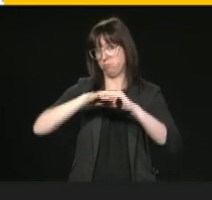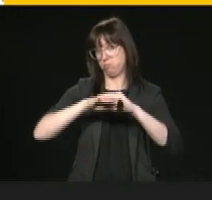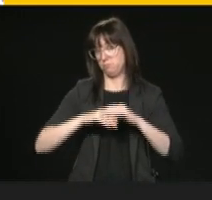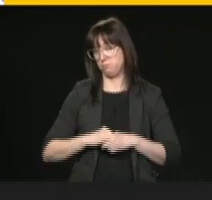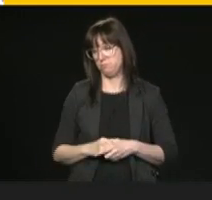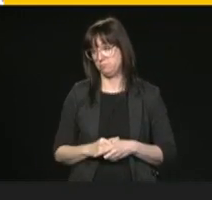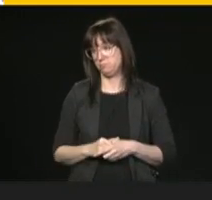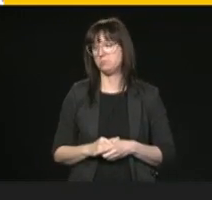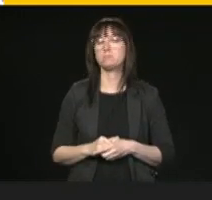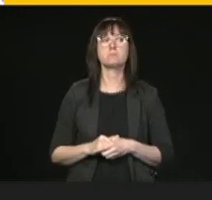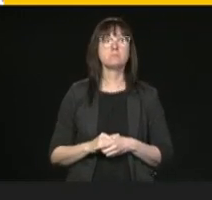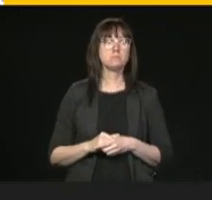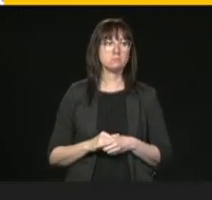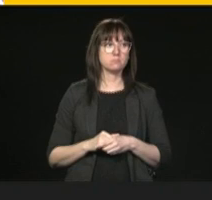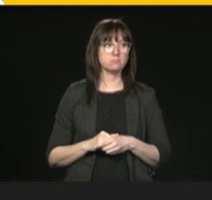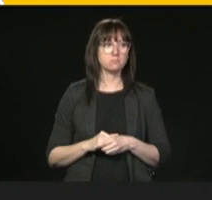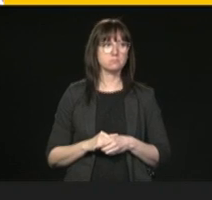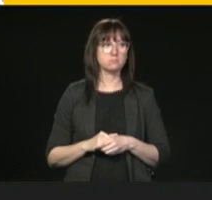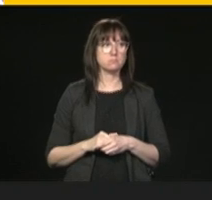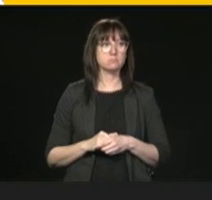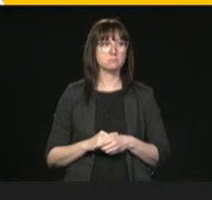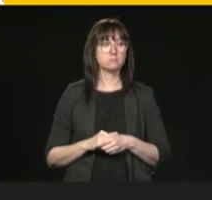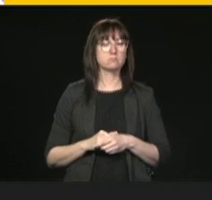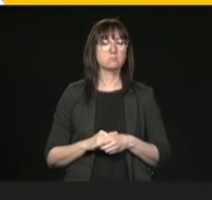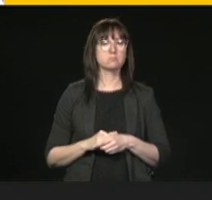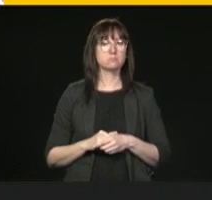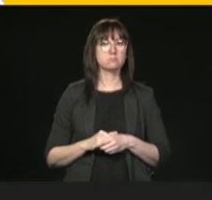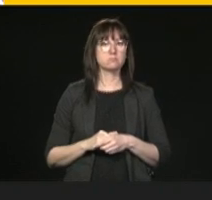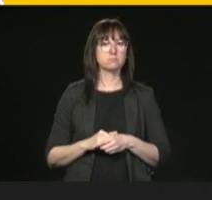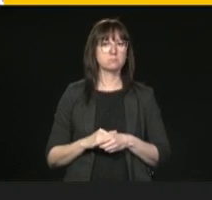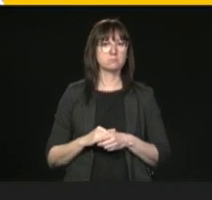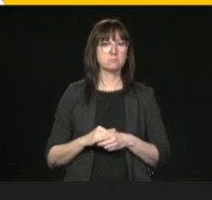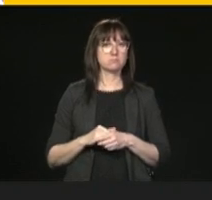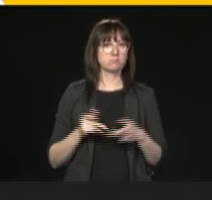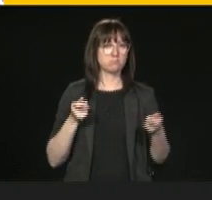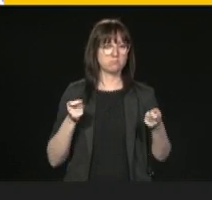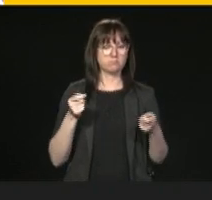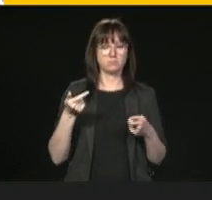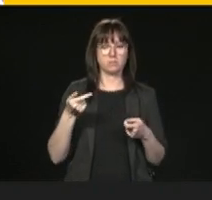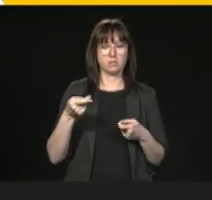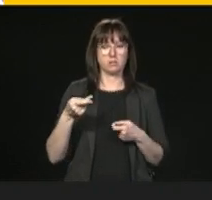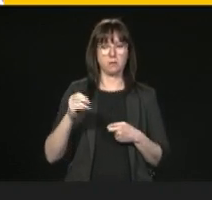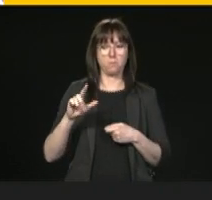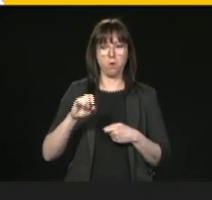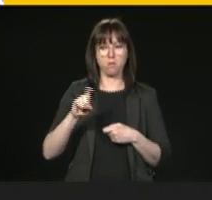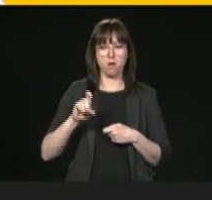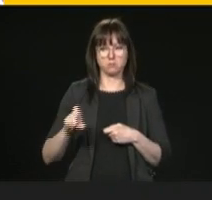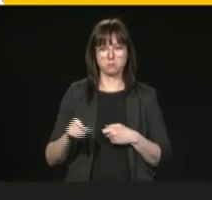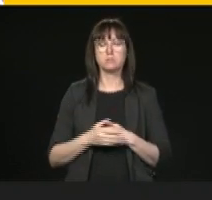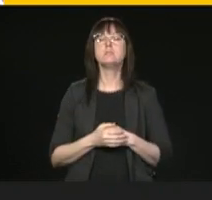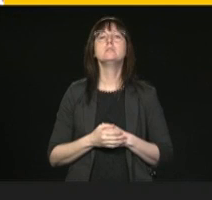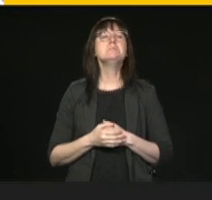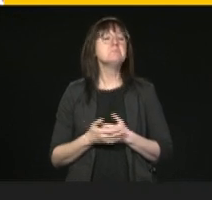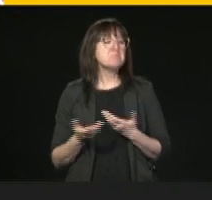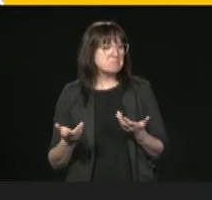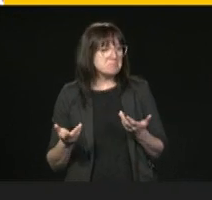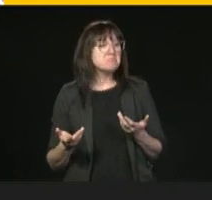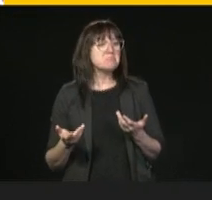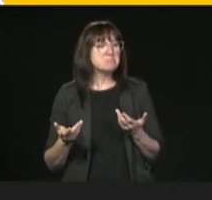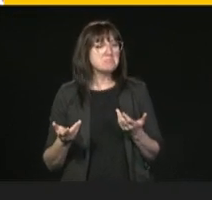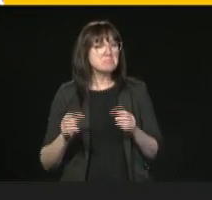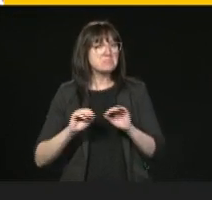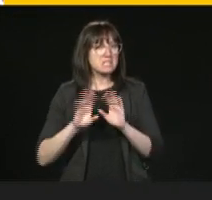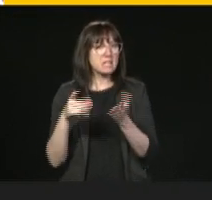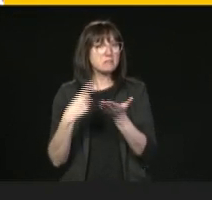I'm just going to break into our coverage here on CBC News Network and CBC.ca with a special message for people watching in Ontario, because at